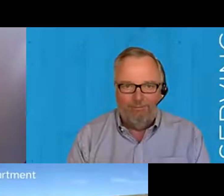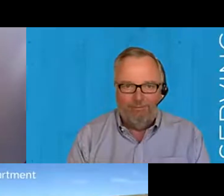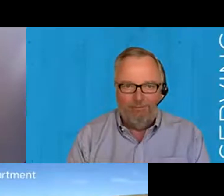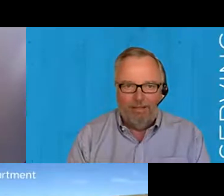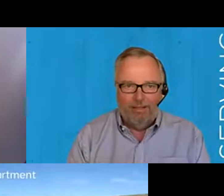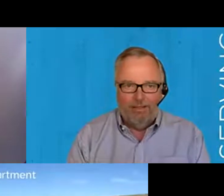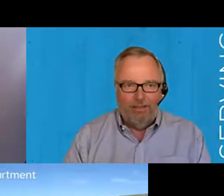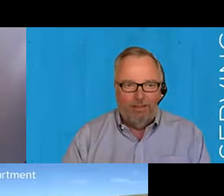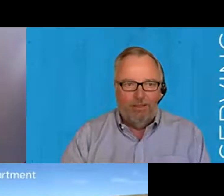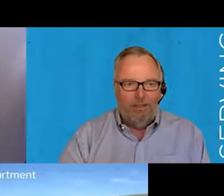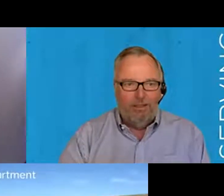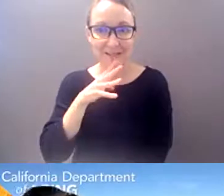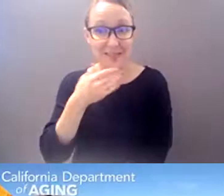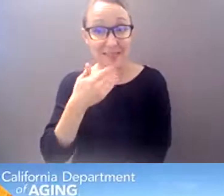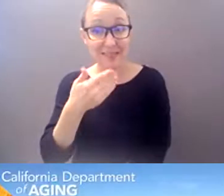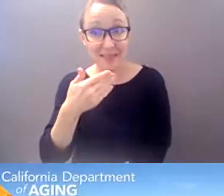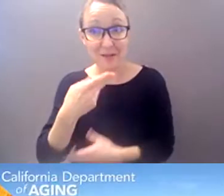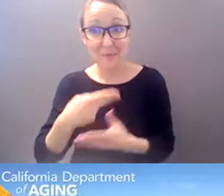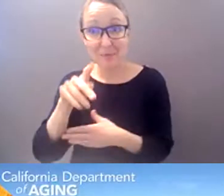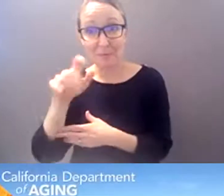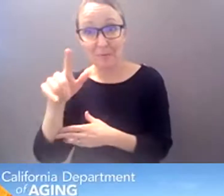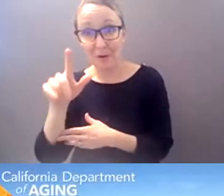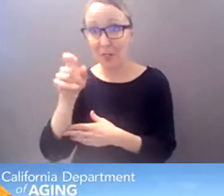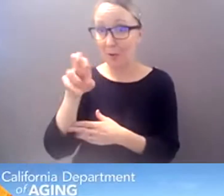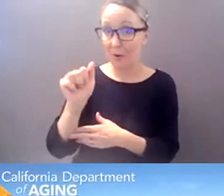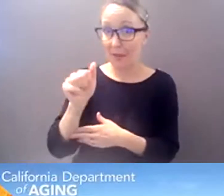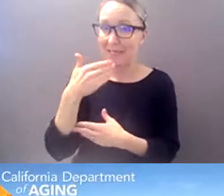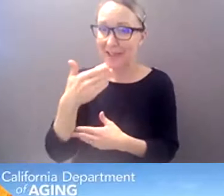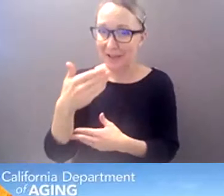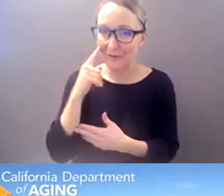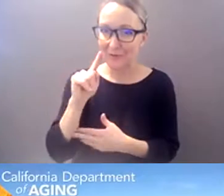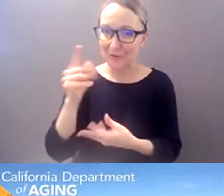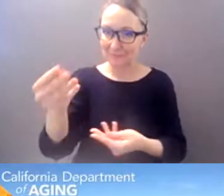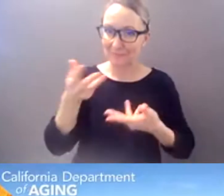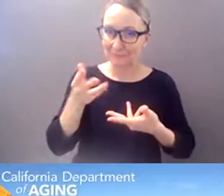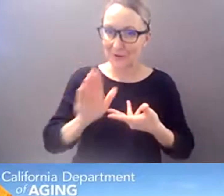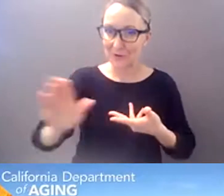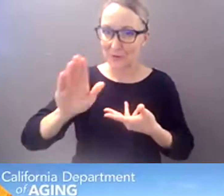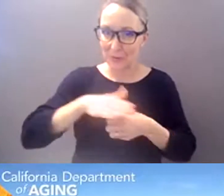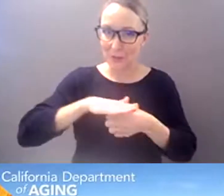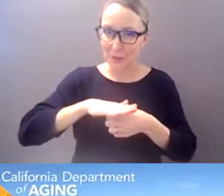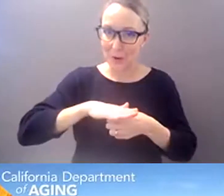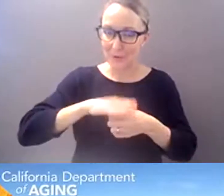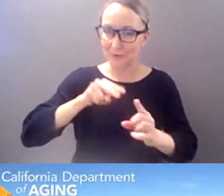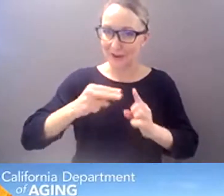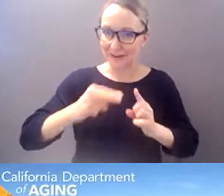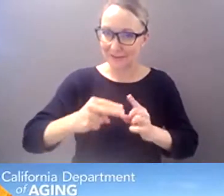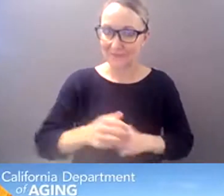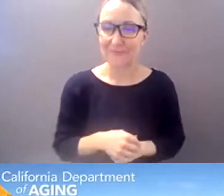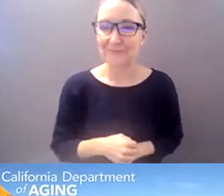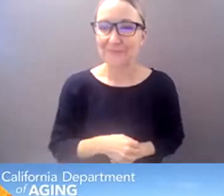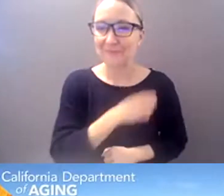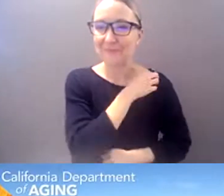Great, thank you both, Paul and Laura, for sharing with us your local perspective. It's been very insightful. We'd like to move on to